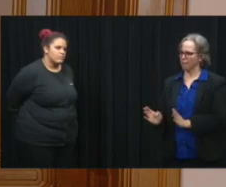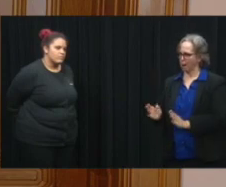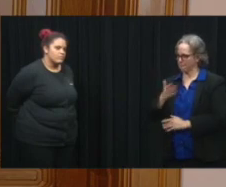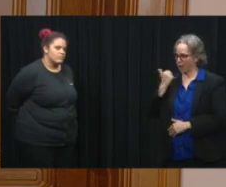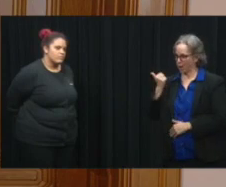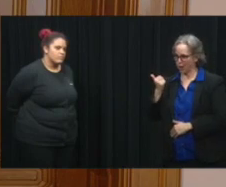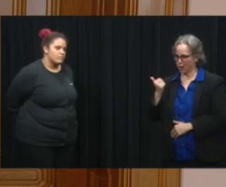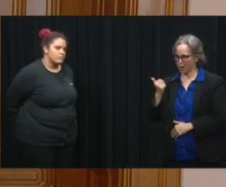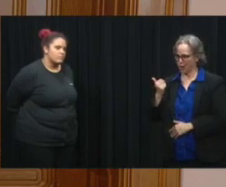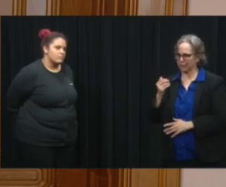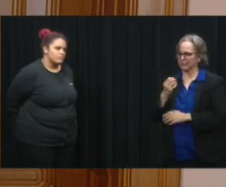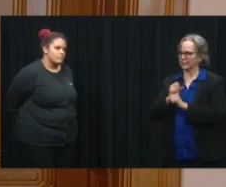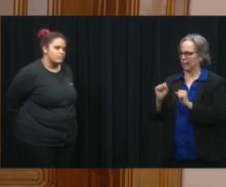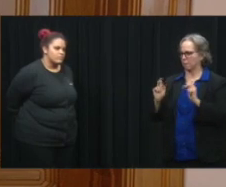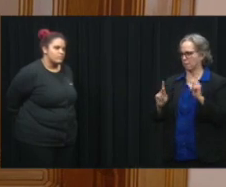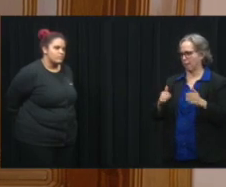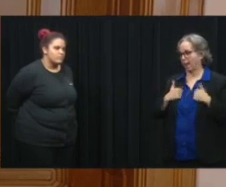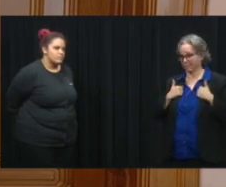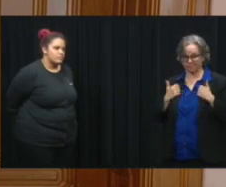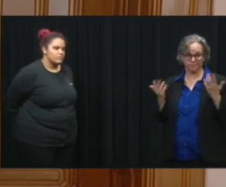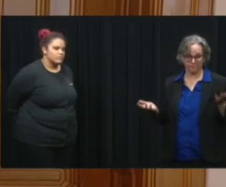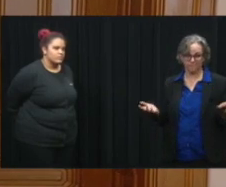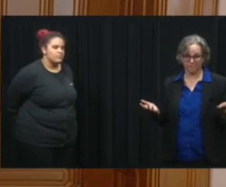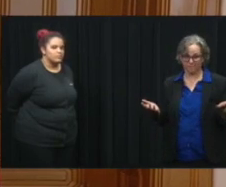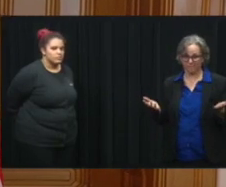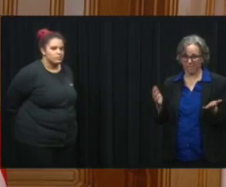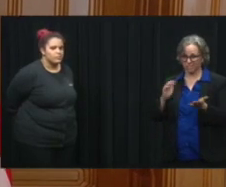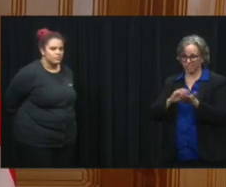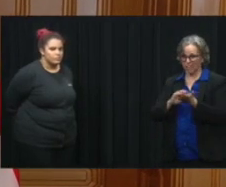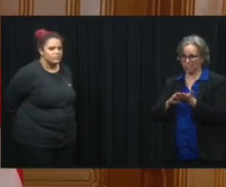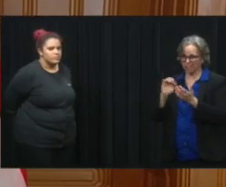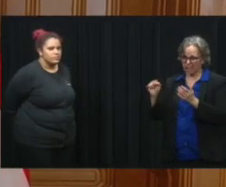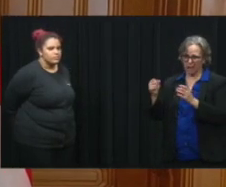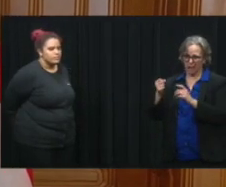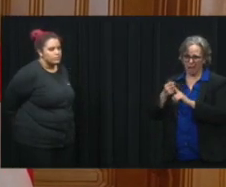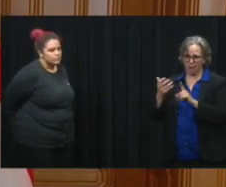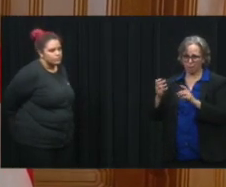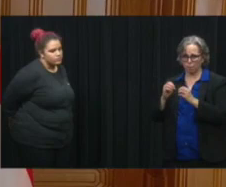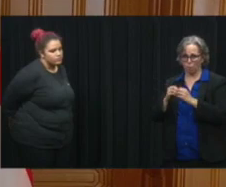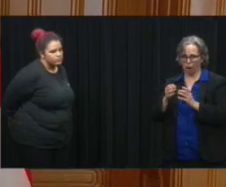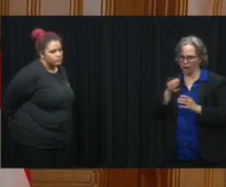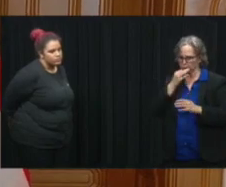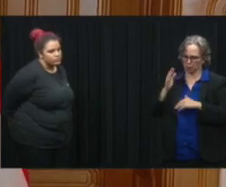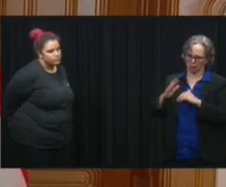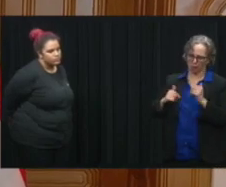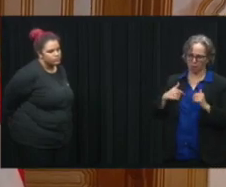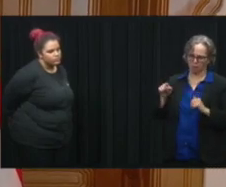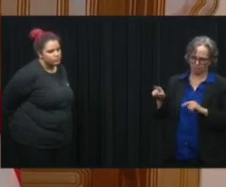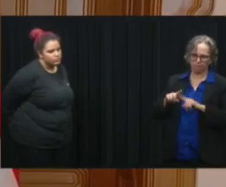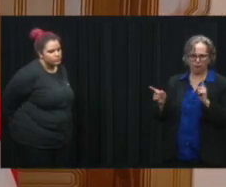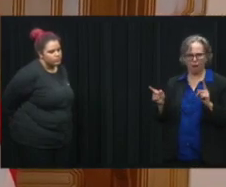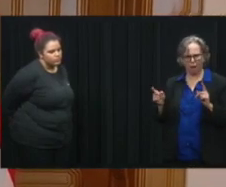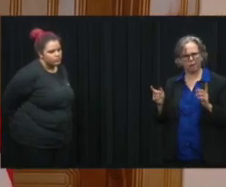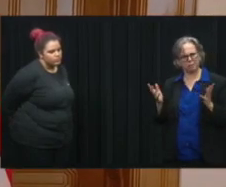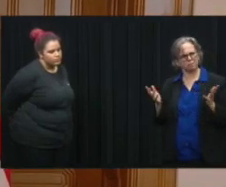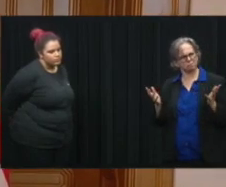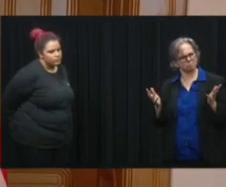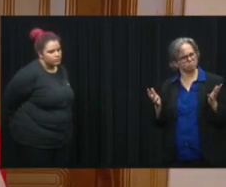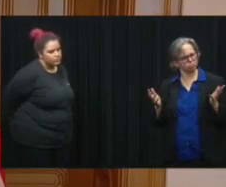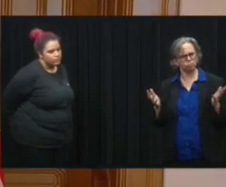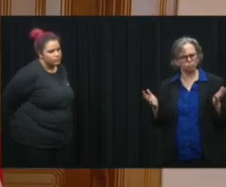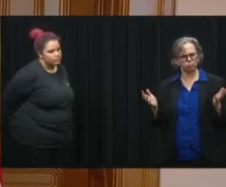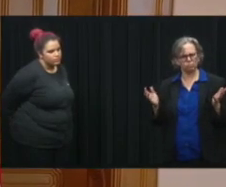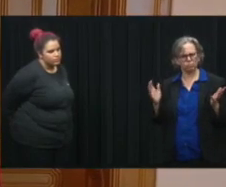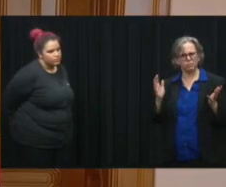I think Doctor can address it more expertly than I do, but it is somewhat a moving target. The